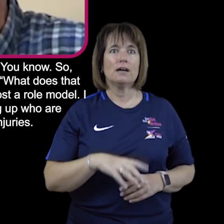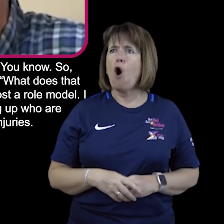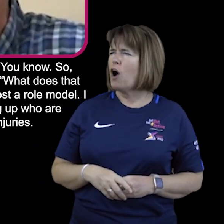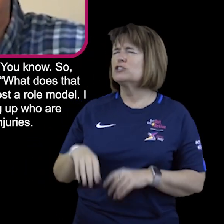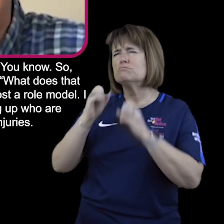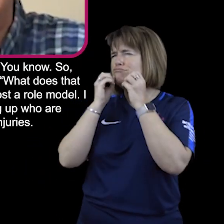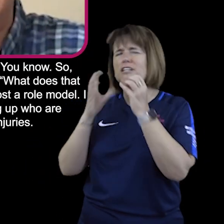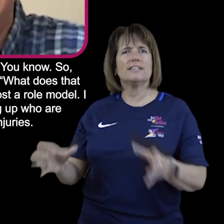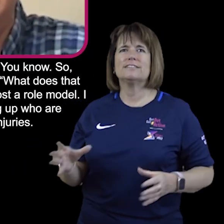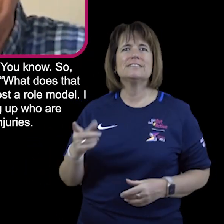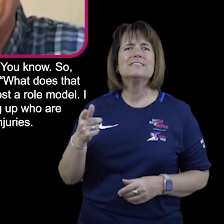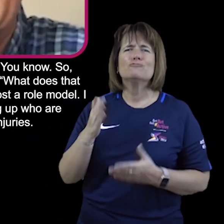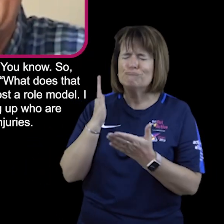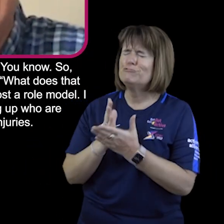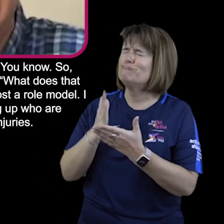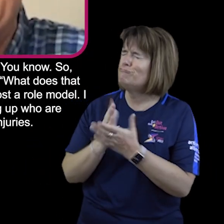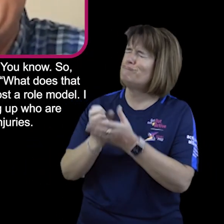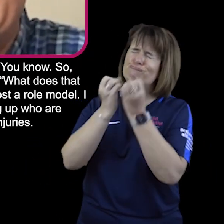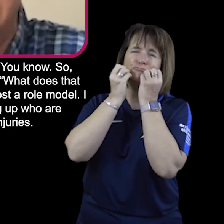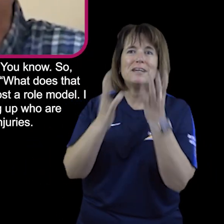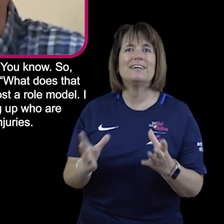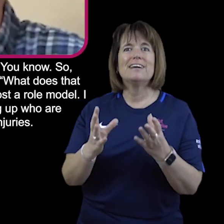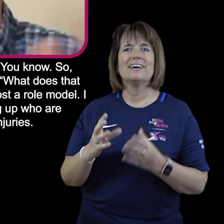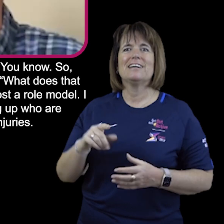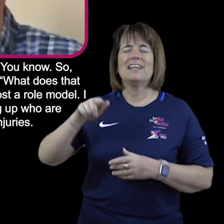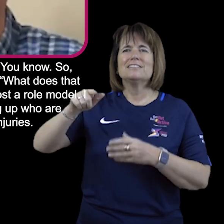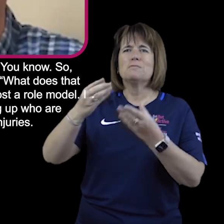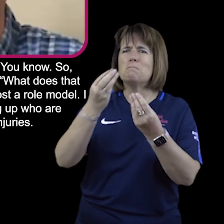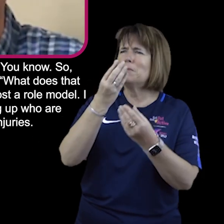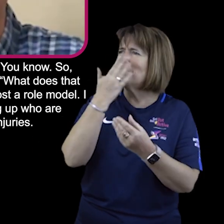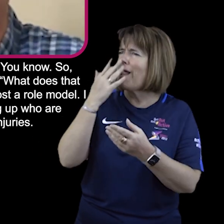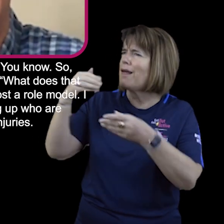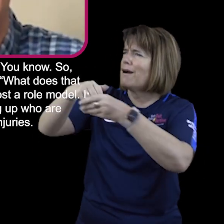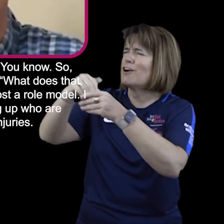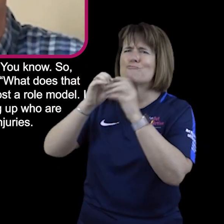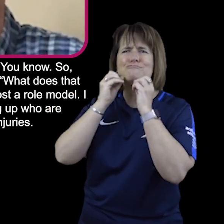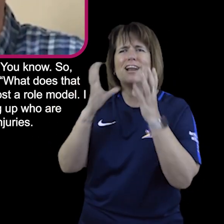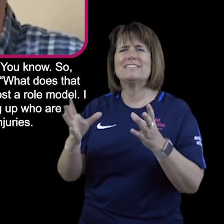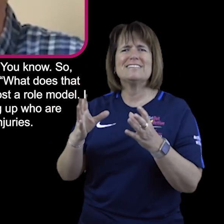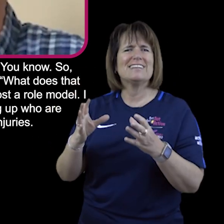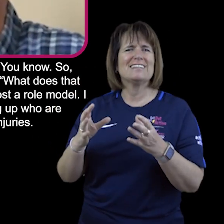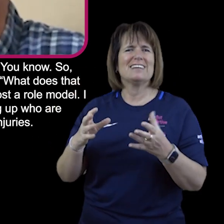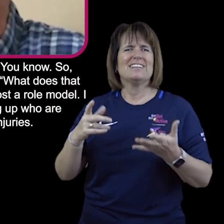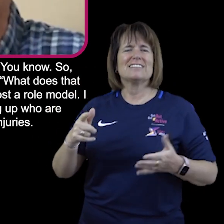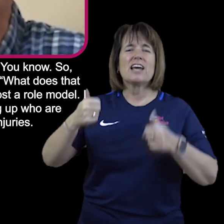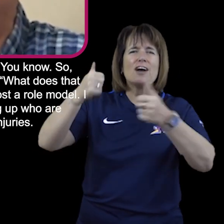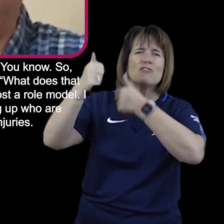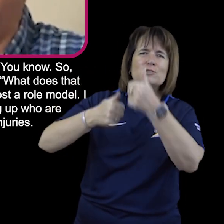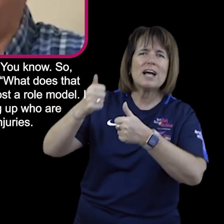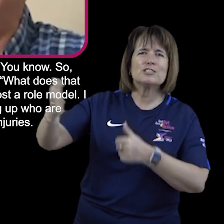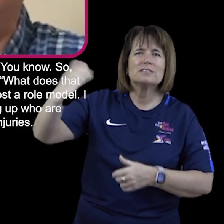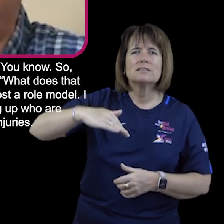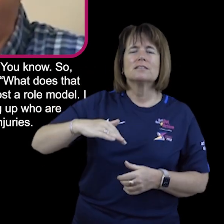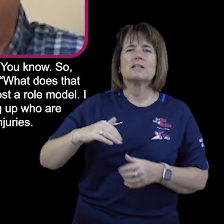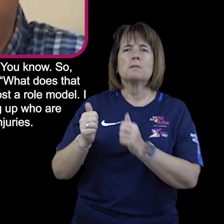character. She is. She's tremendous. Absolutely tremendous. There's some great people there, So she said, yeah, congratulations, Andy. You're